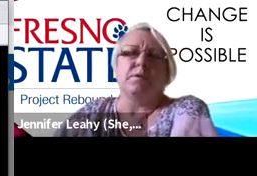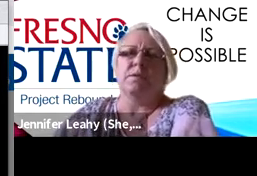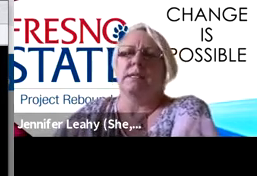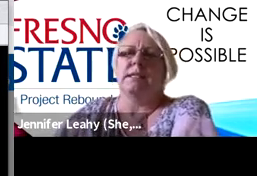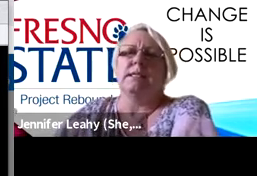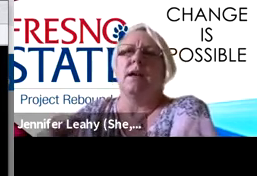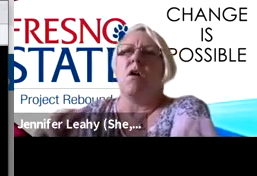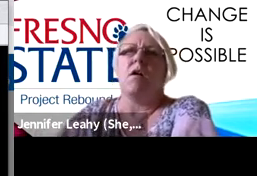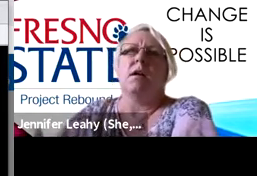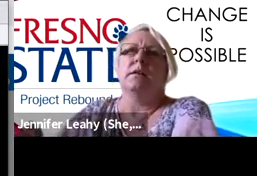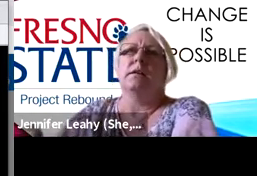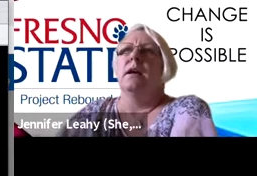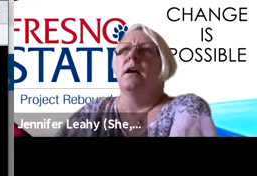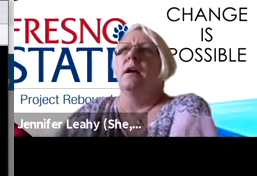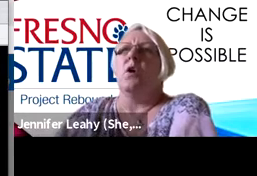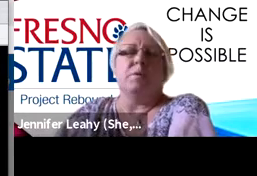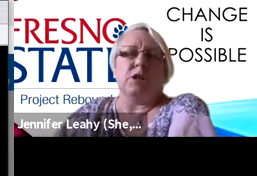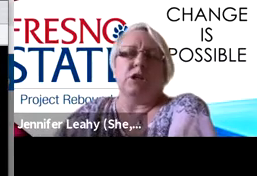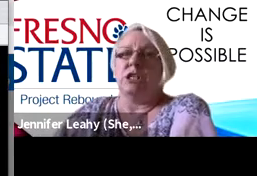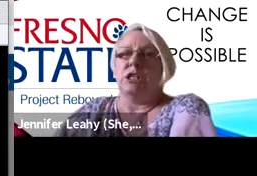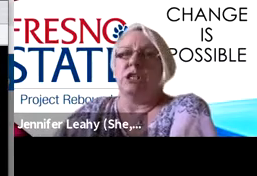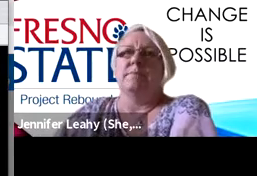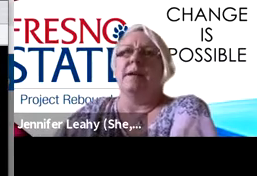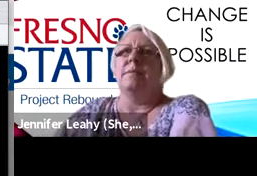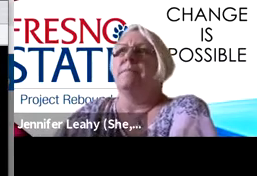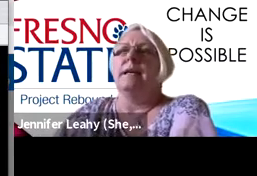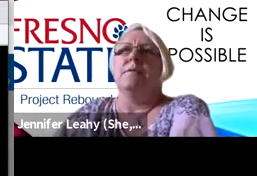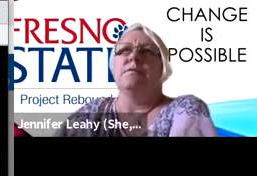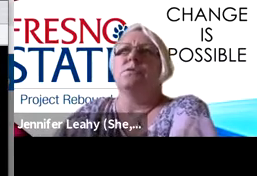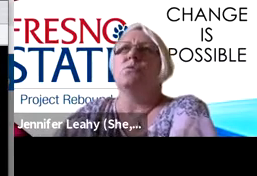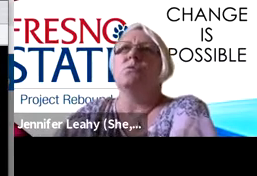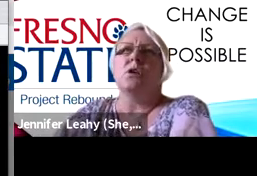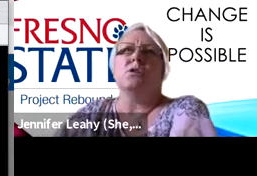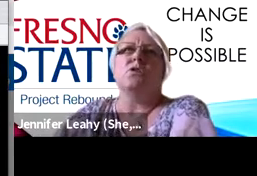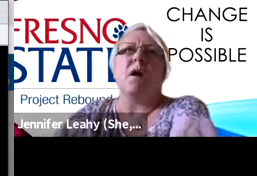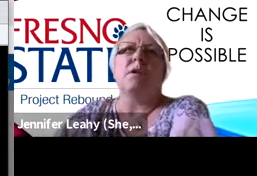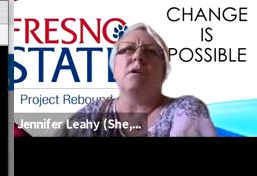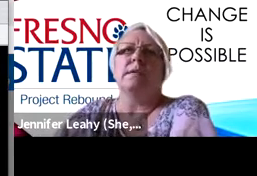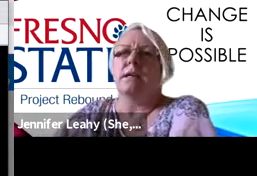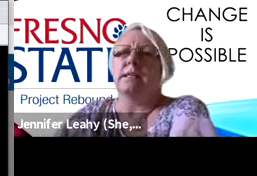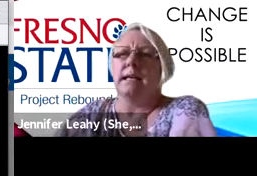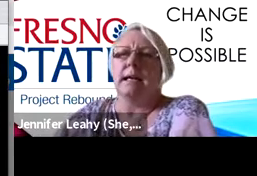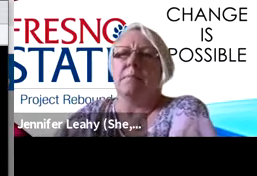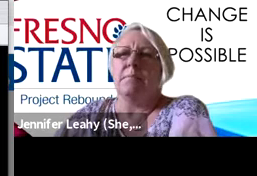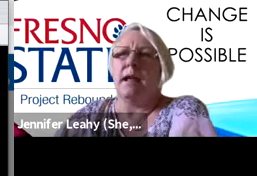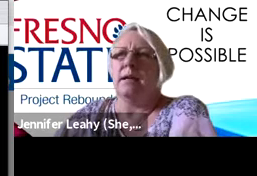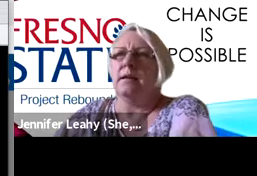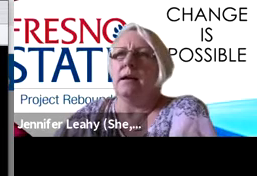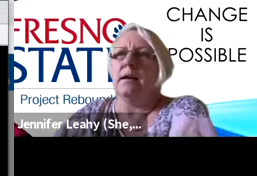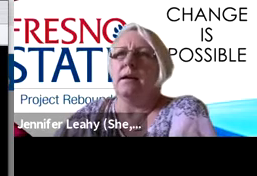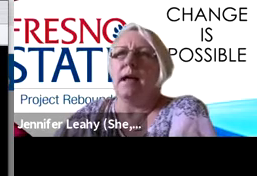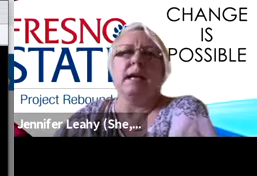are open universities. They are open registration, right? If school starts tomorrow, as long as I can get